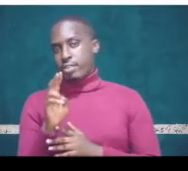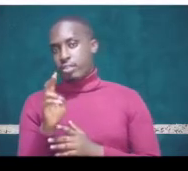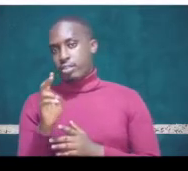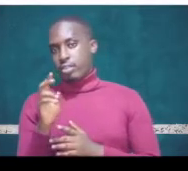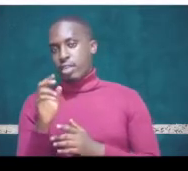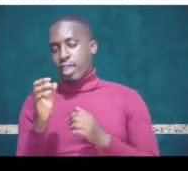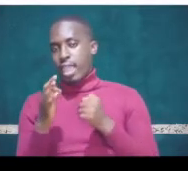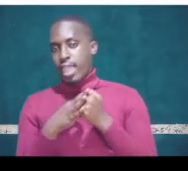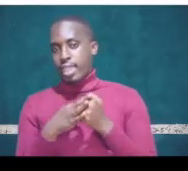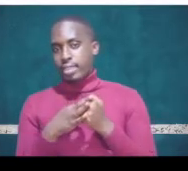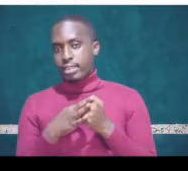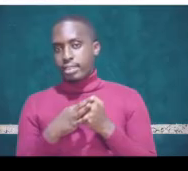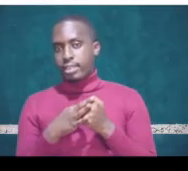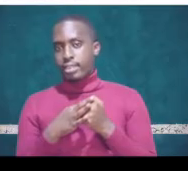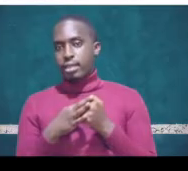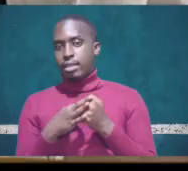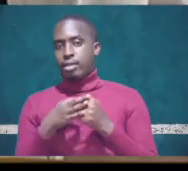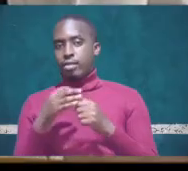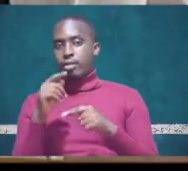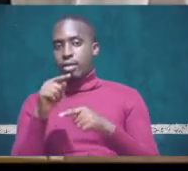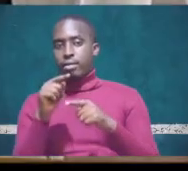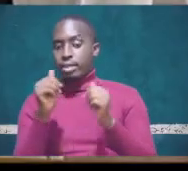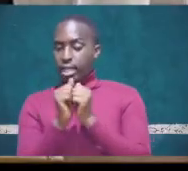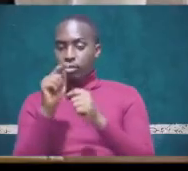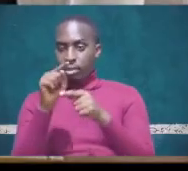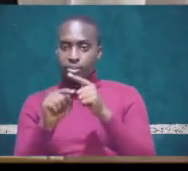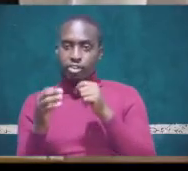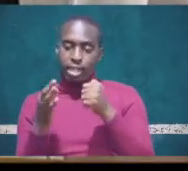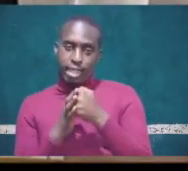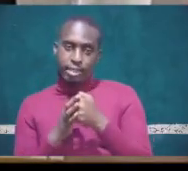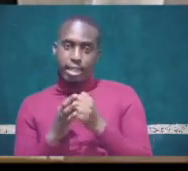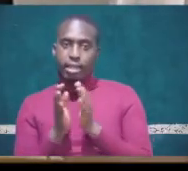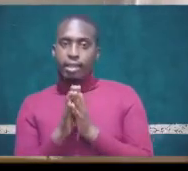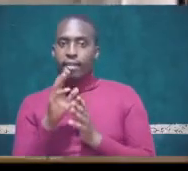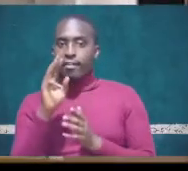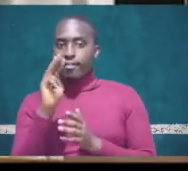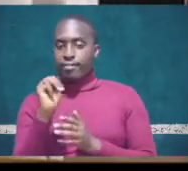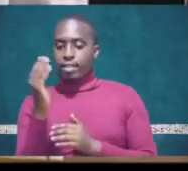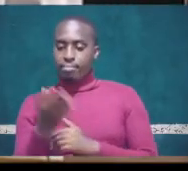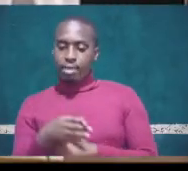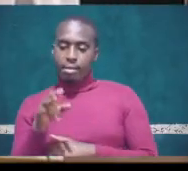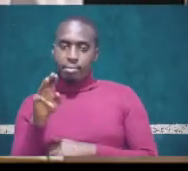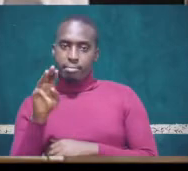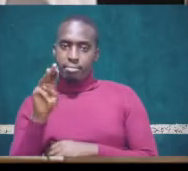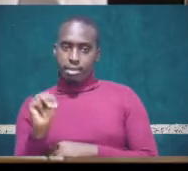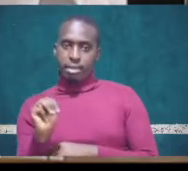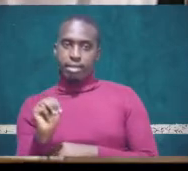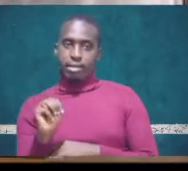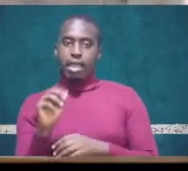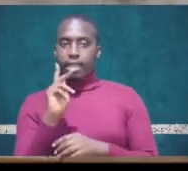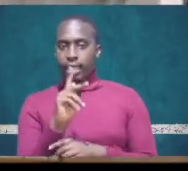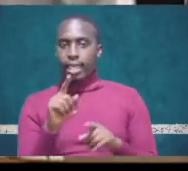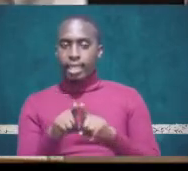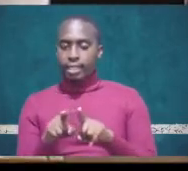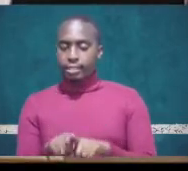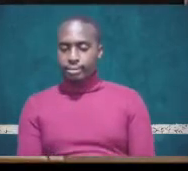to 10 over 8, and this is V over meter. The unit, then K will be equal